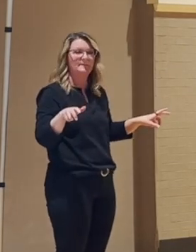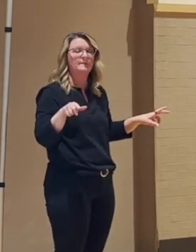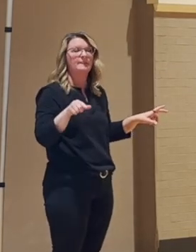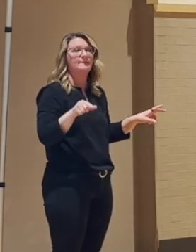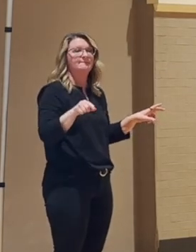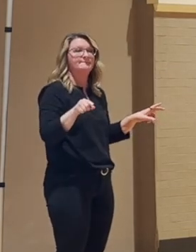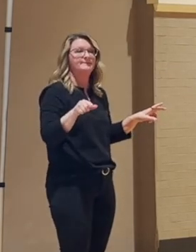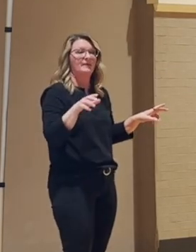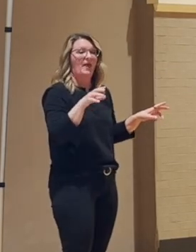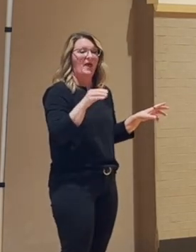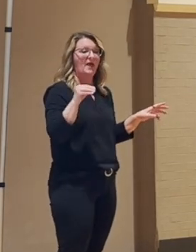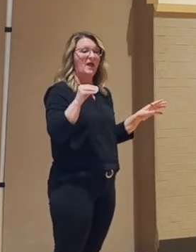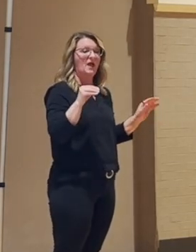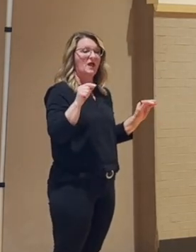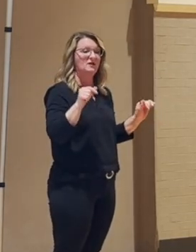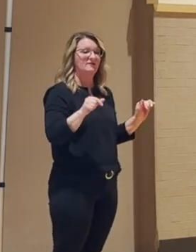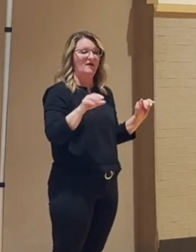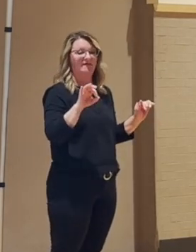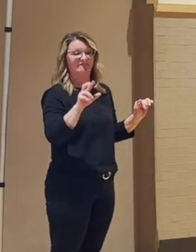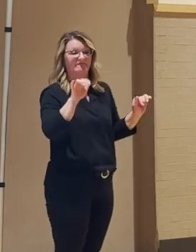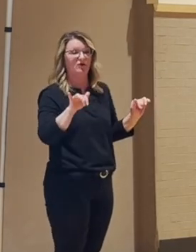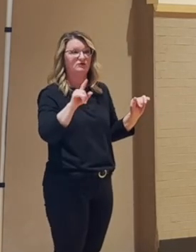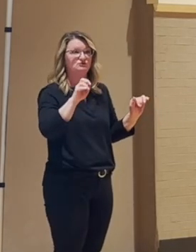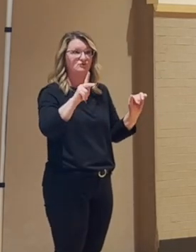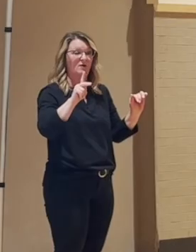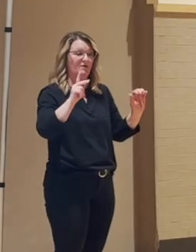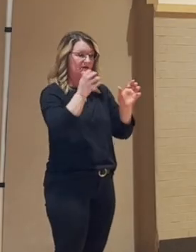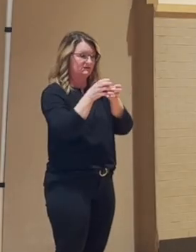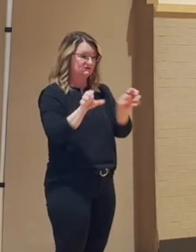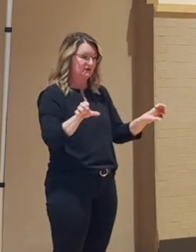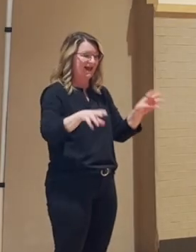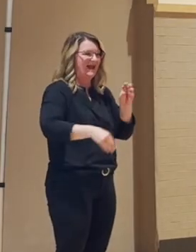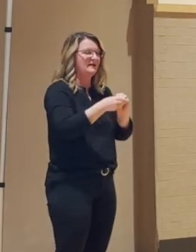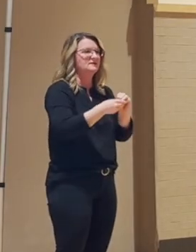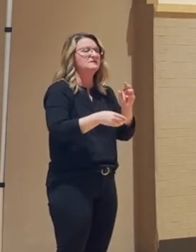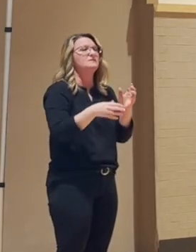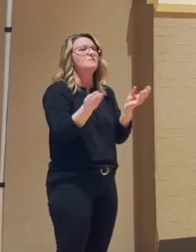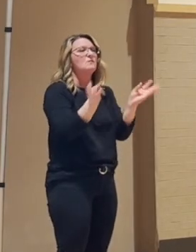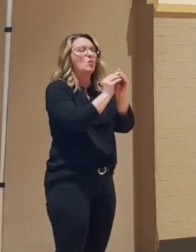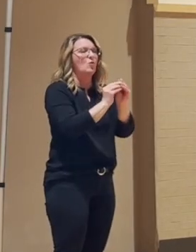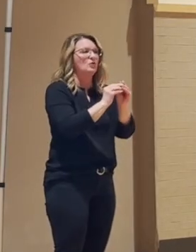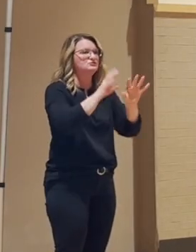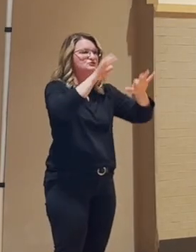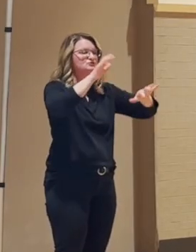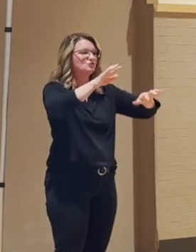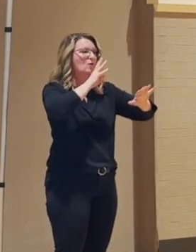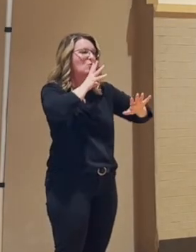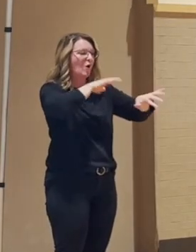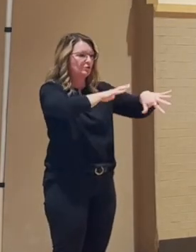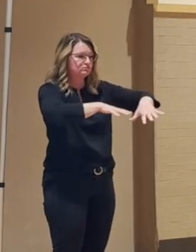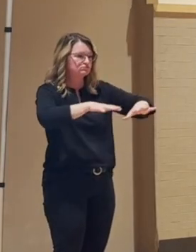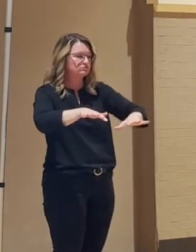it severed the Bird Ferry trunk. It added additional stormwater because we went from having grass or pervious area